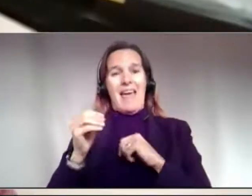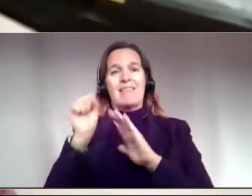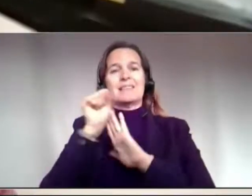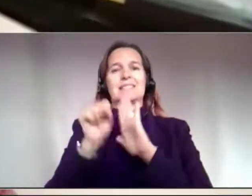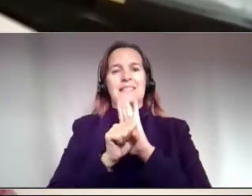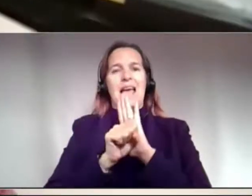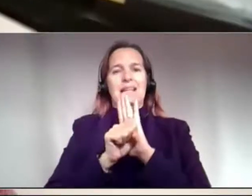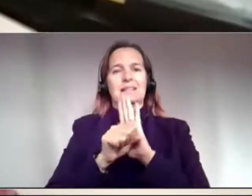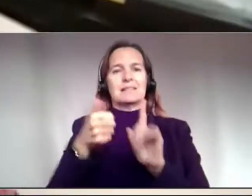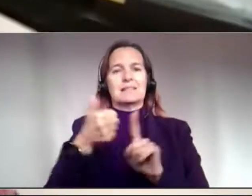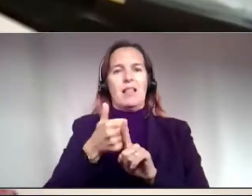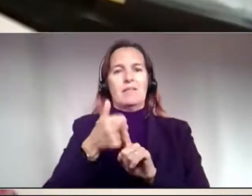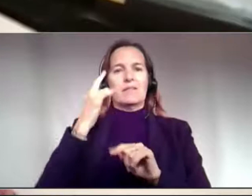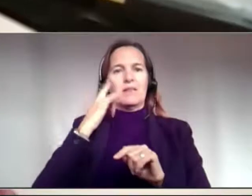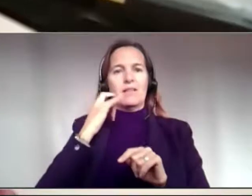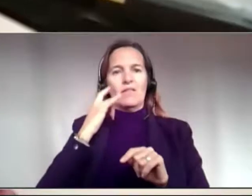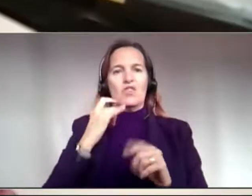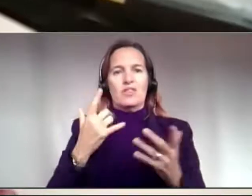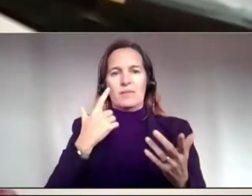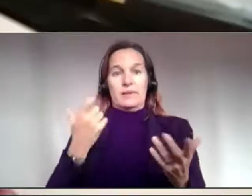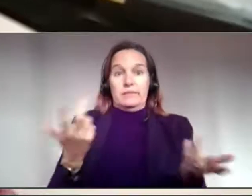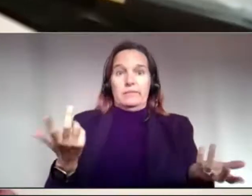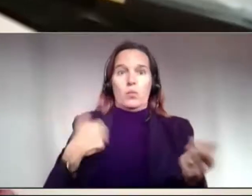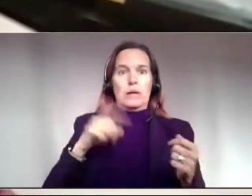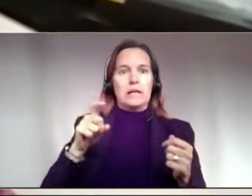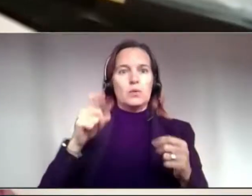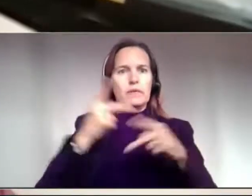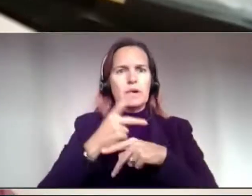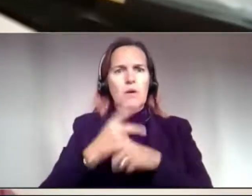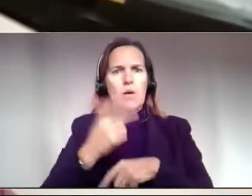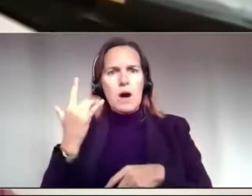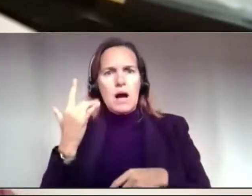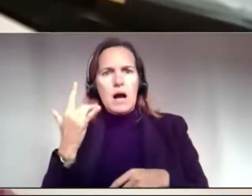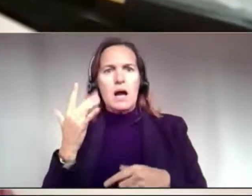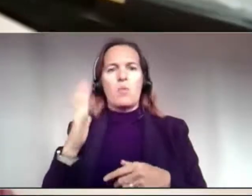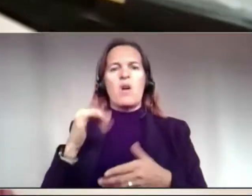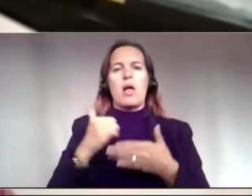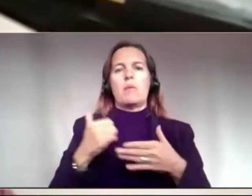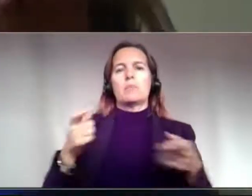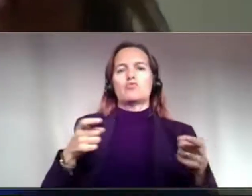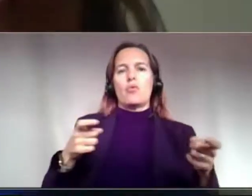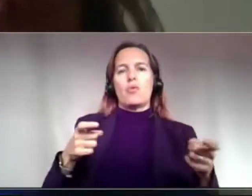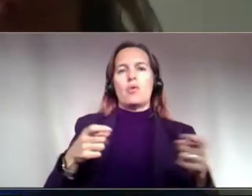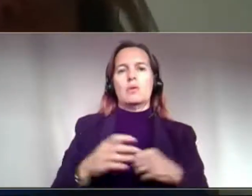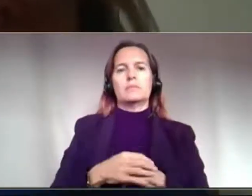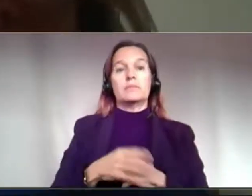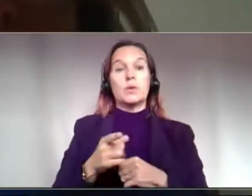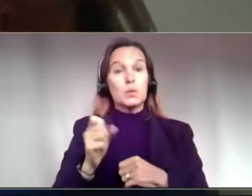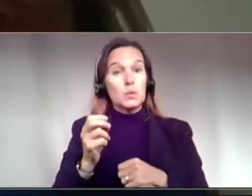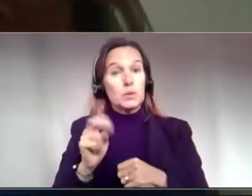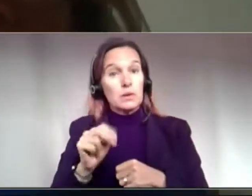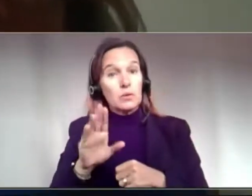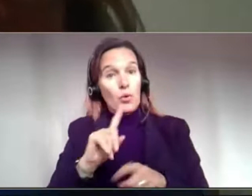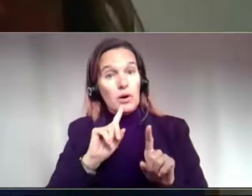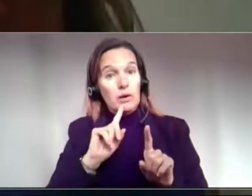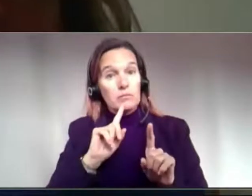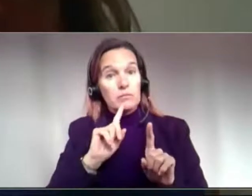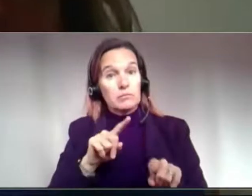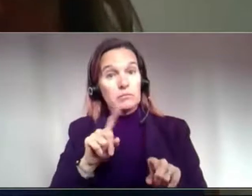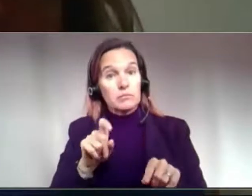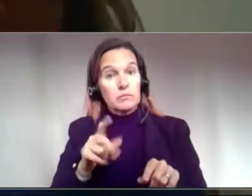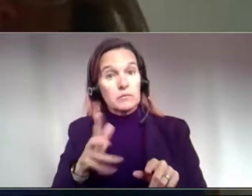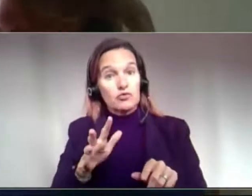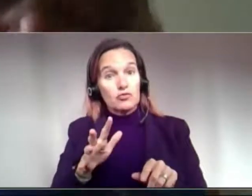a handle on why and get it under control. Susan, did that answer your question? It did. Thank you so much.